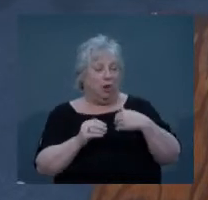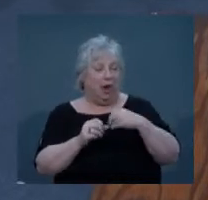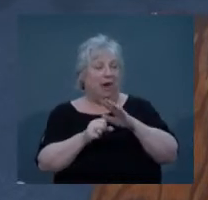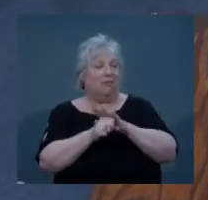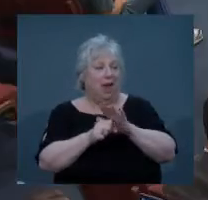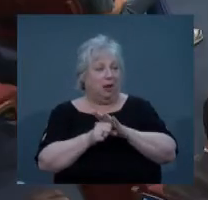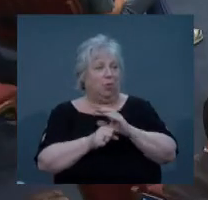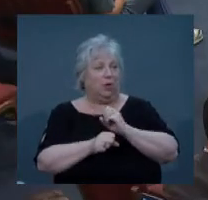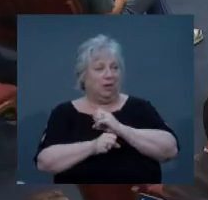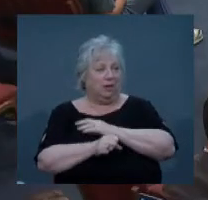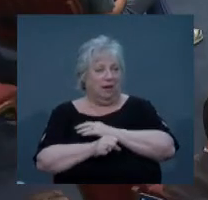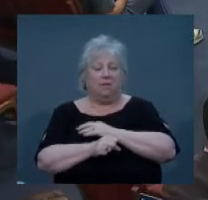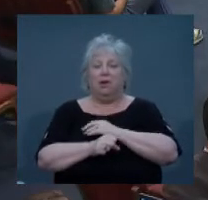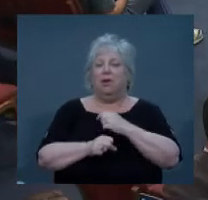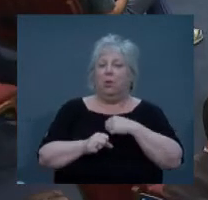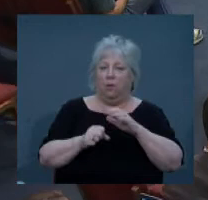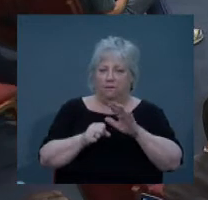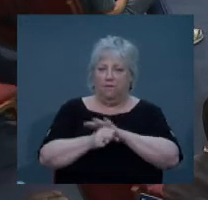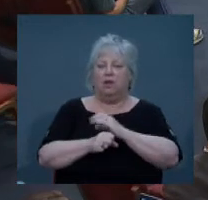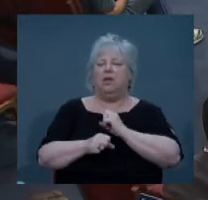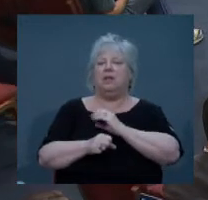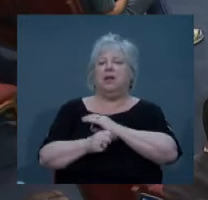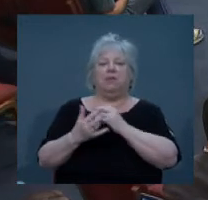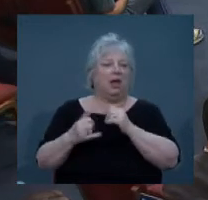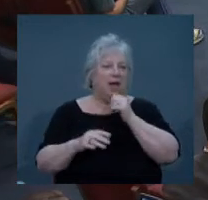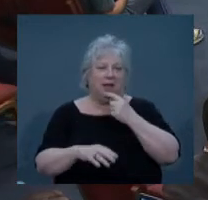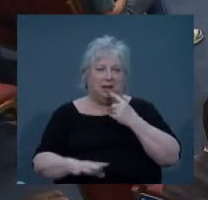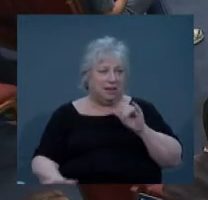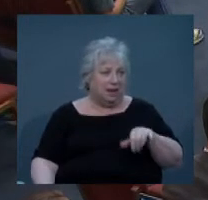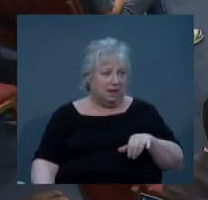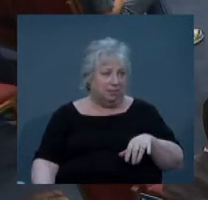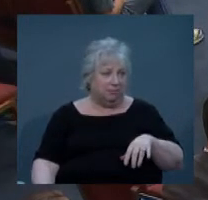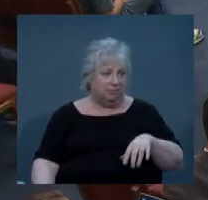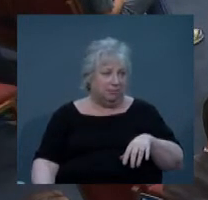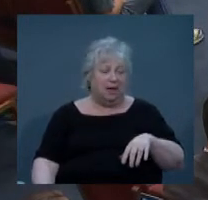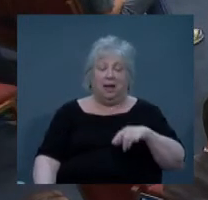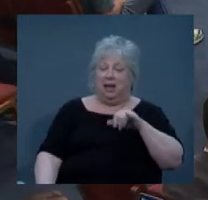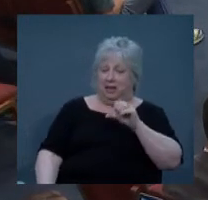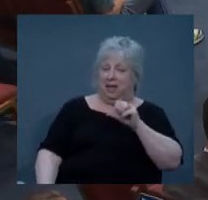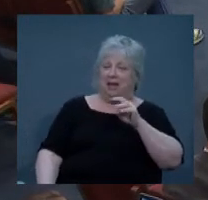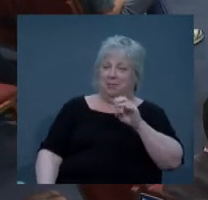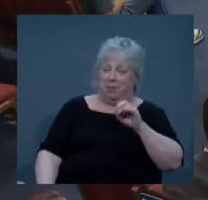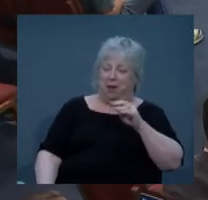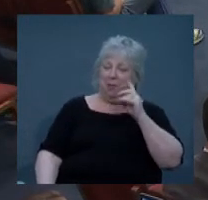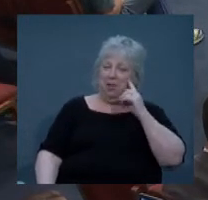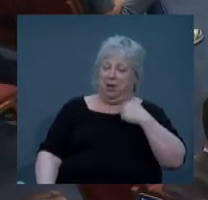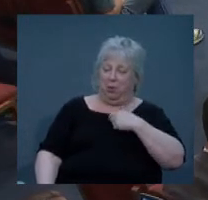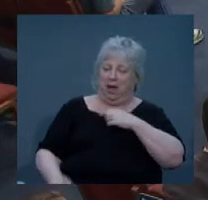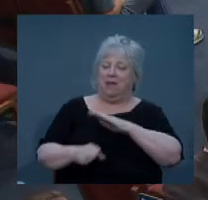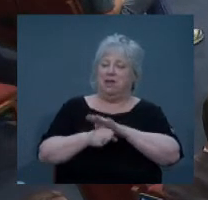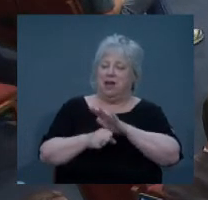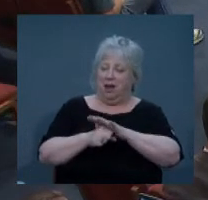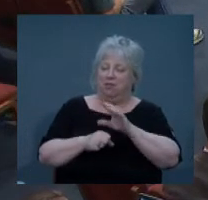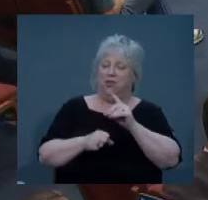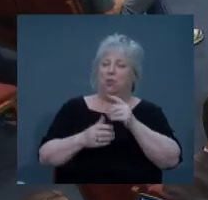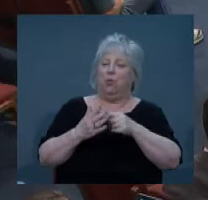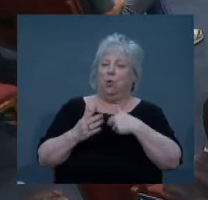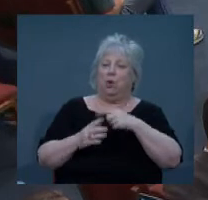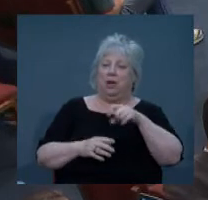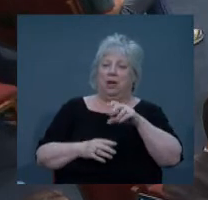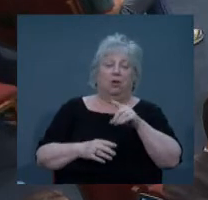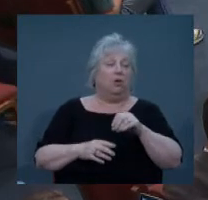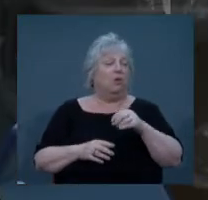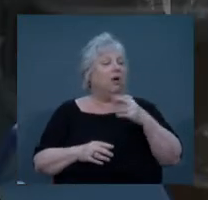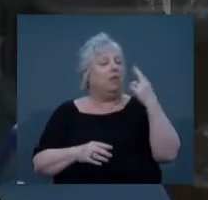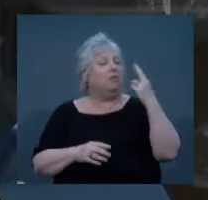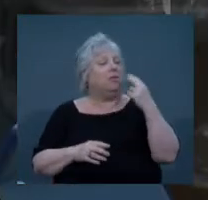you have adequate staff? We're fully staffed now. I didn't say that. Yes, ma'am. I think we have enough to do what we need to do. And the reason